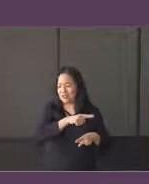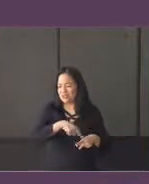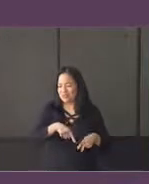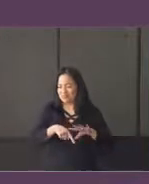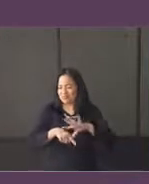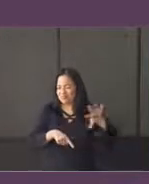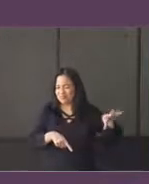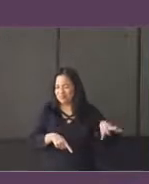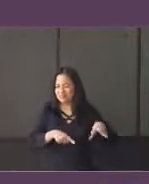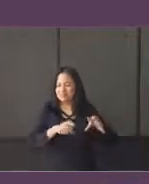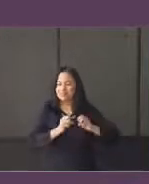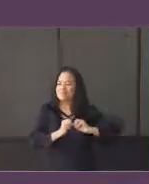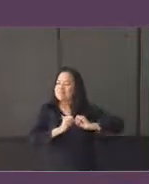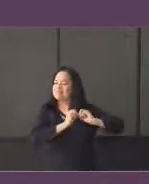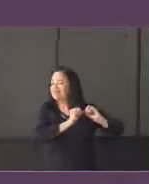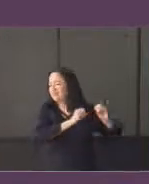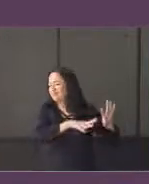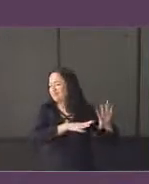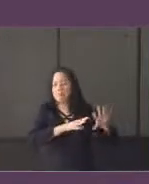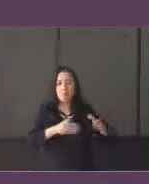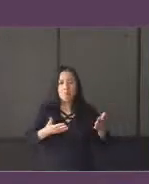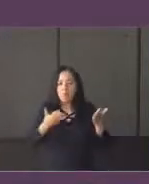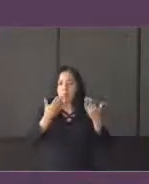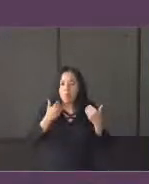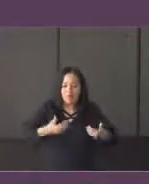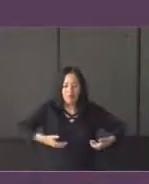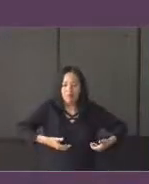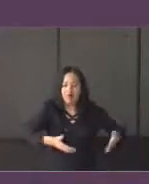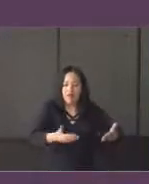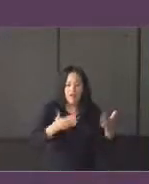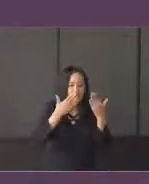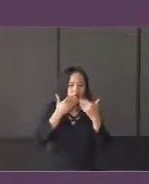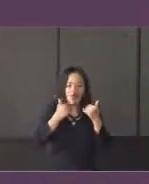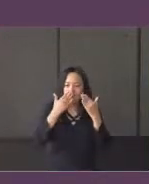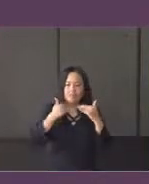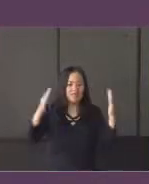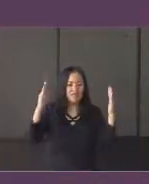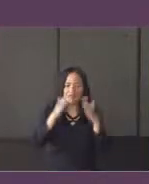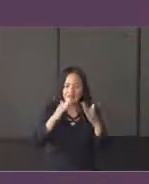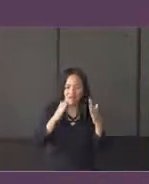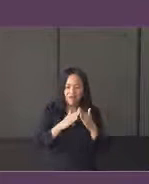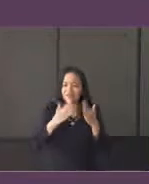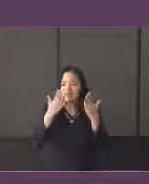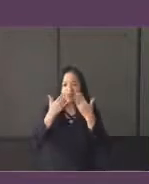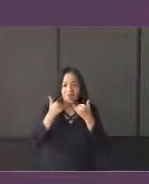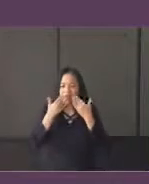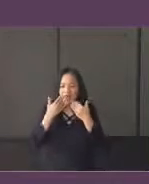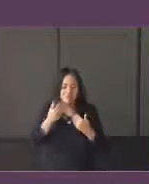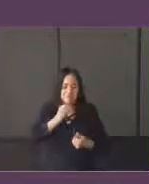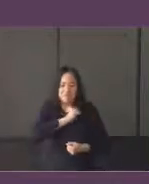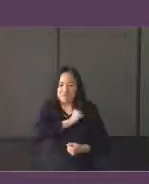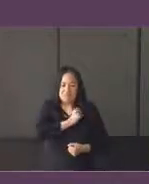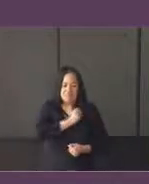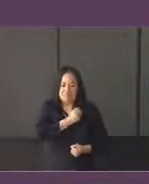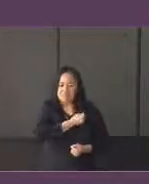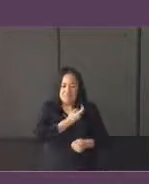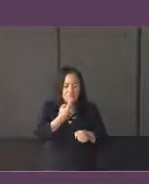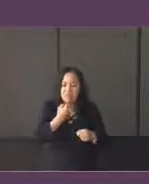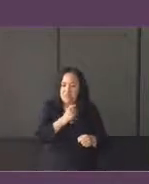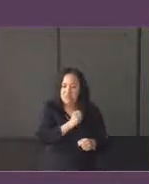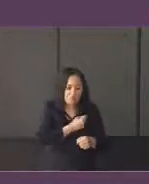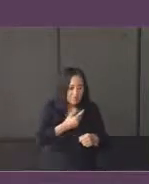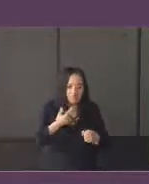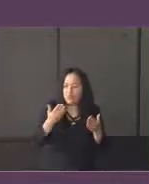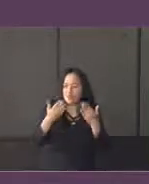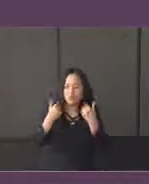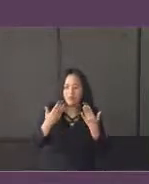oblivion or forgetting these populations because they have to stay in the streets, they are homeless, they have no access to health or